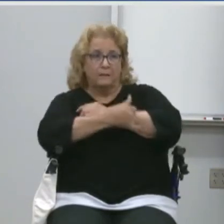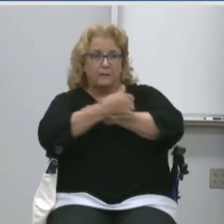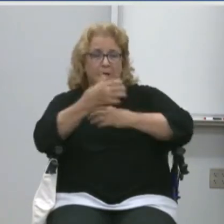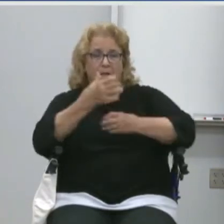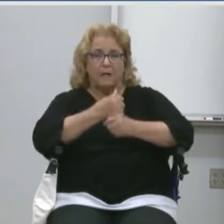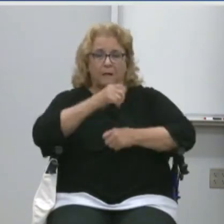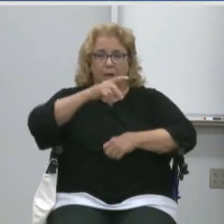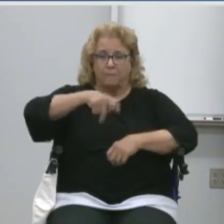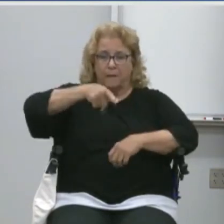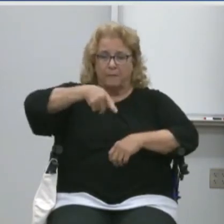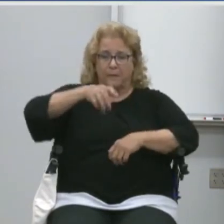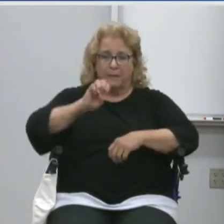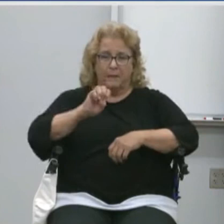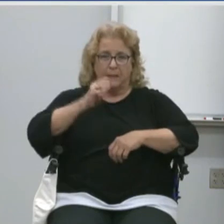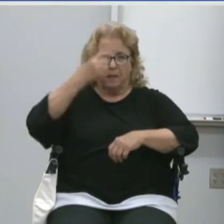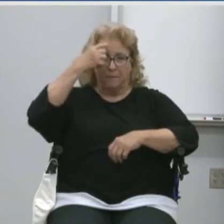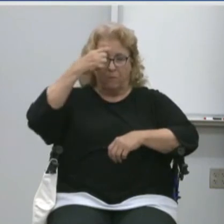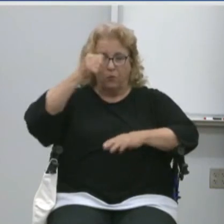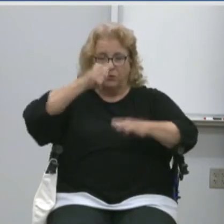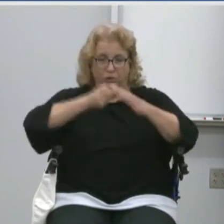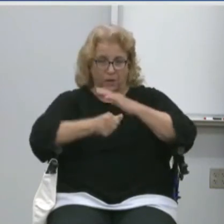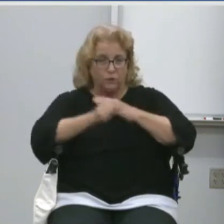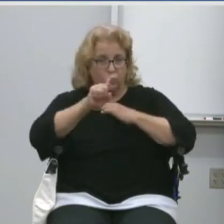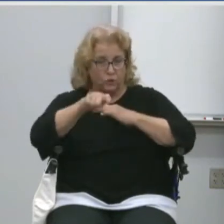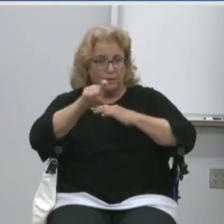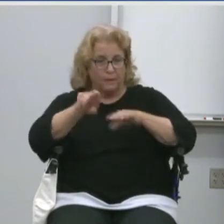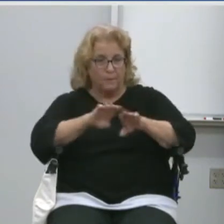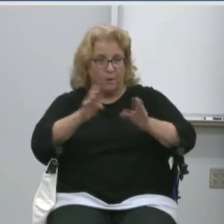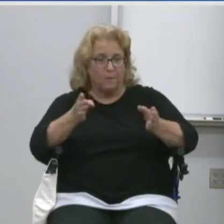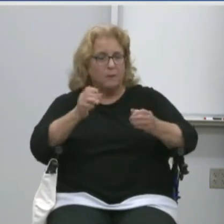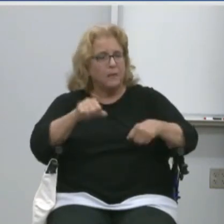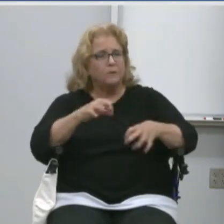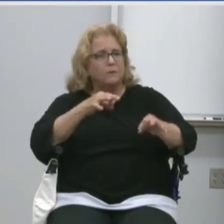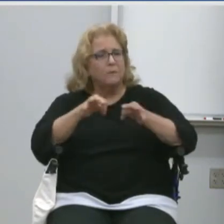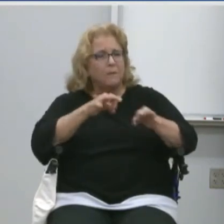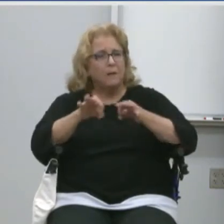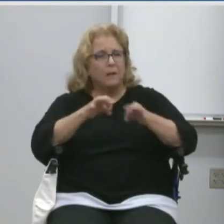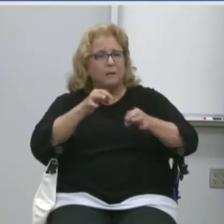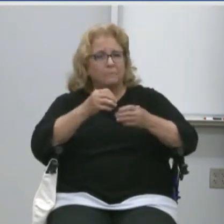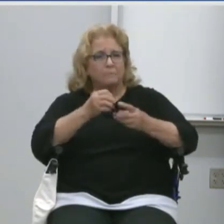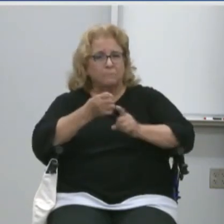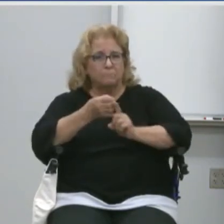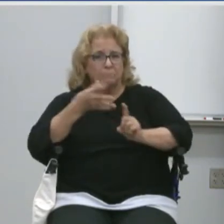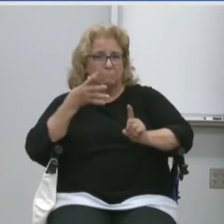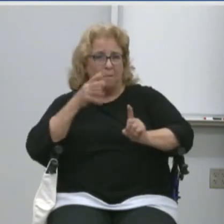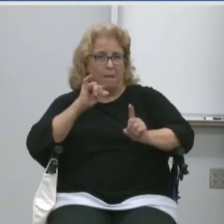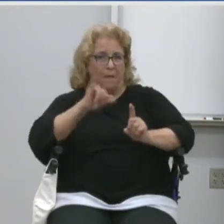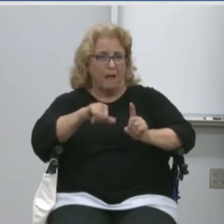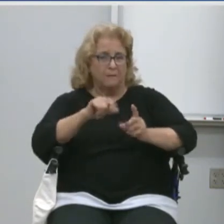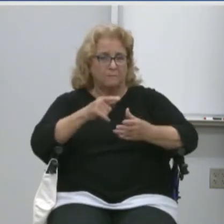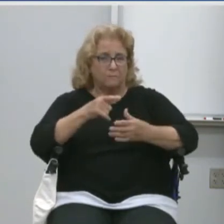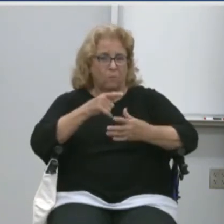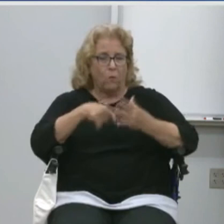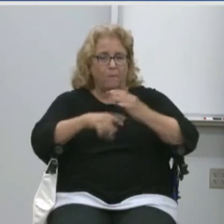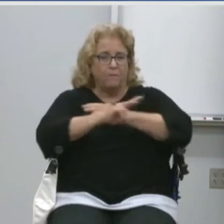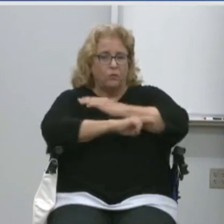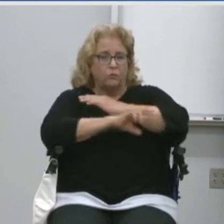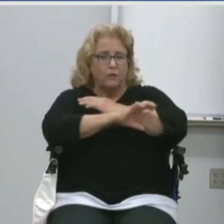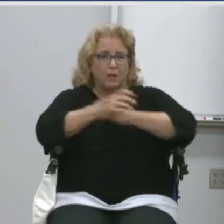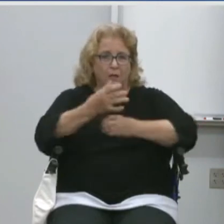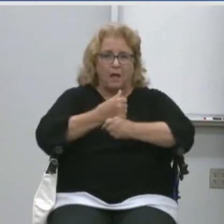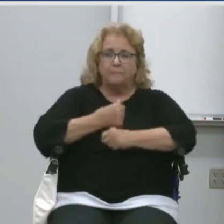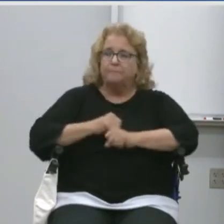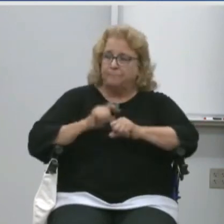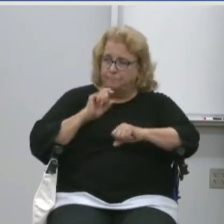PPE for shelters should they need to be open. Can you talk a little bit about what Volusia got from that?